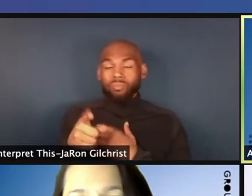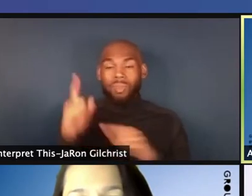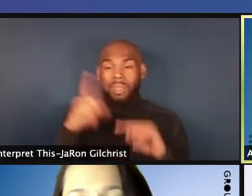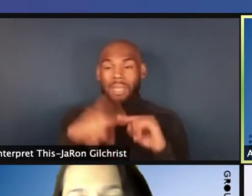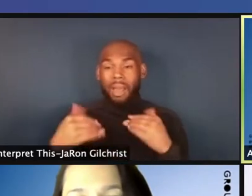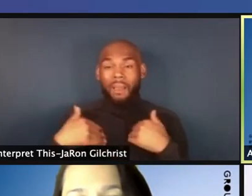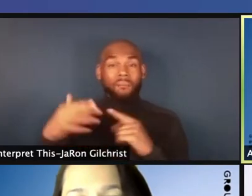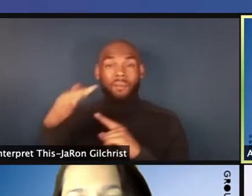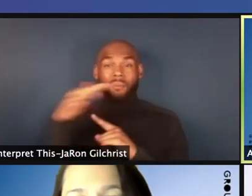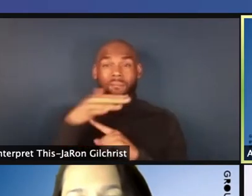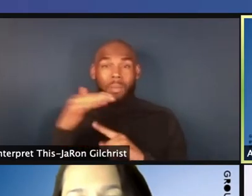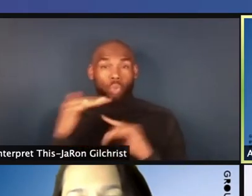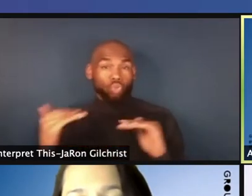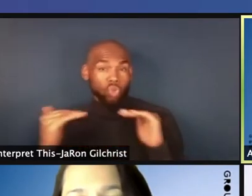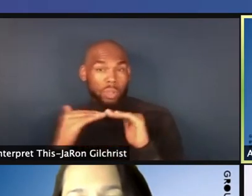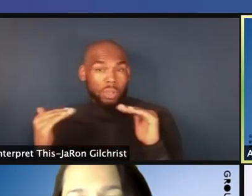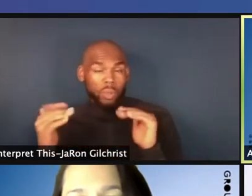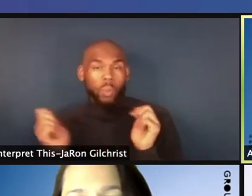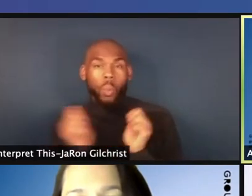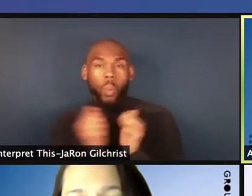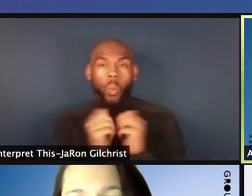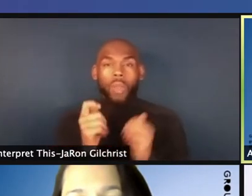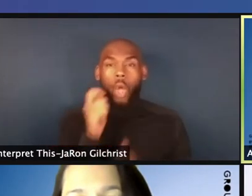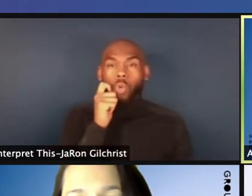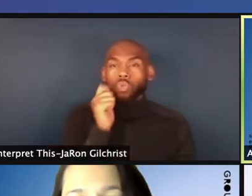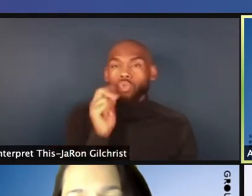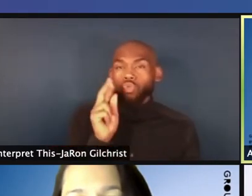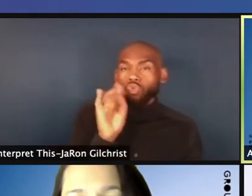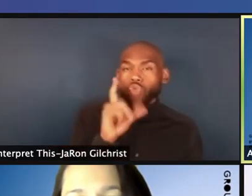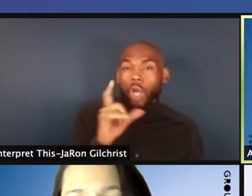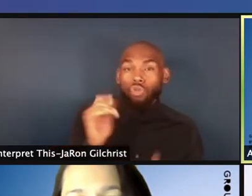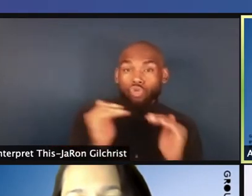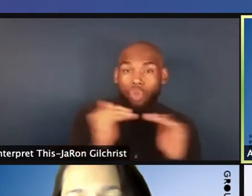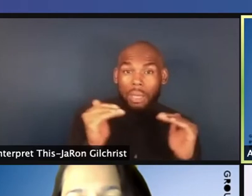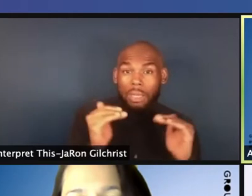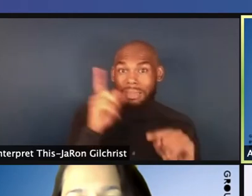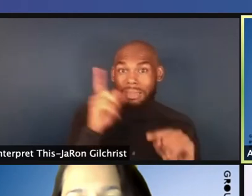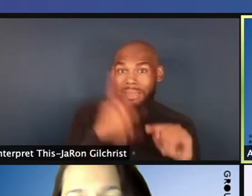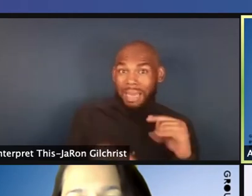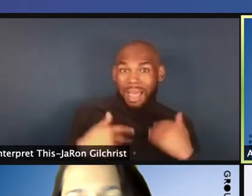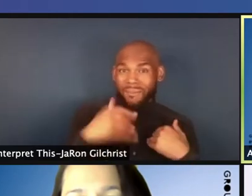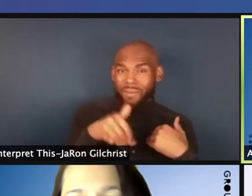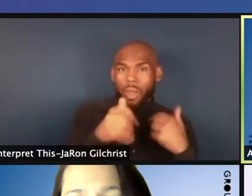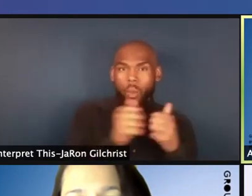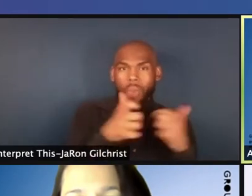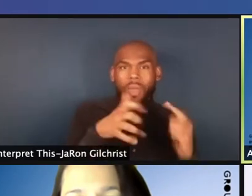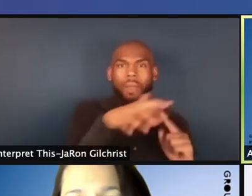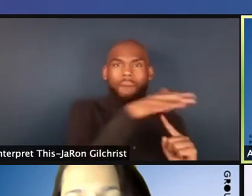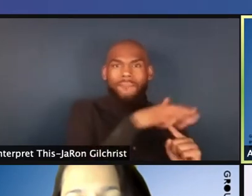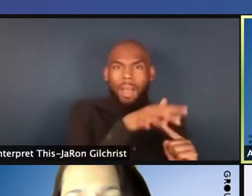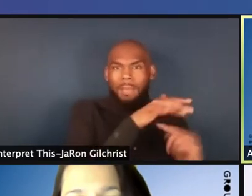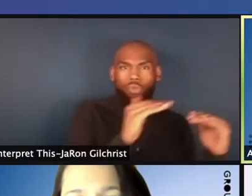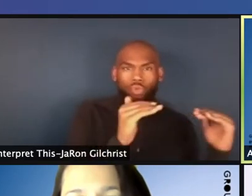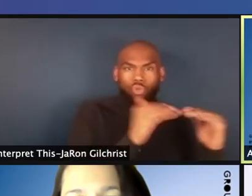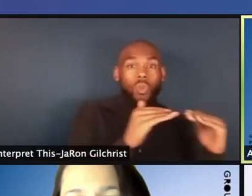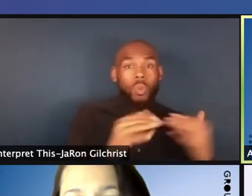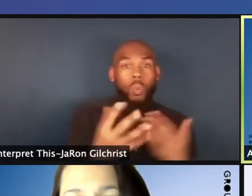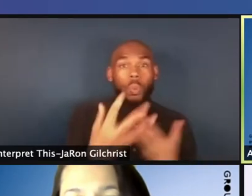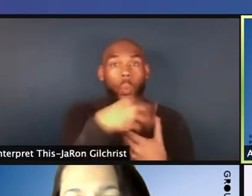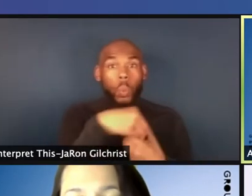environmental justice without racial justice. You cannot have racial justice without environmental justice, which also includes things